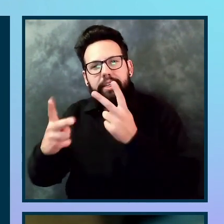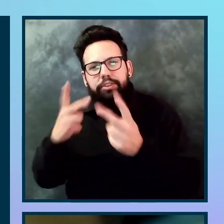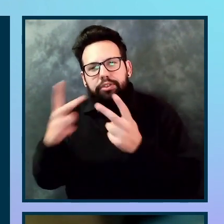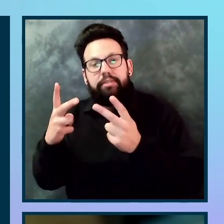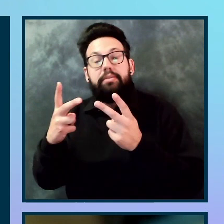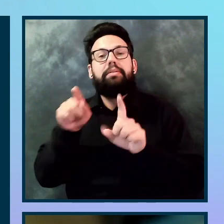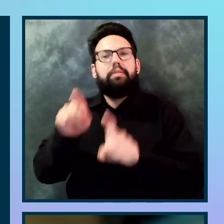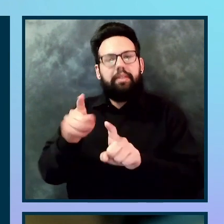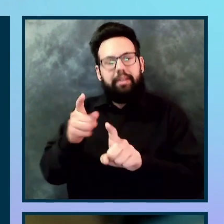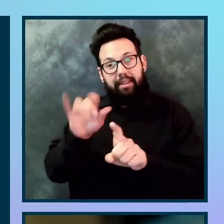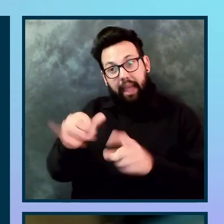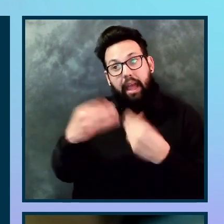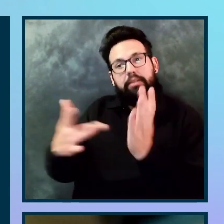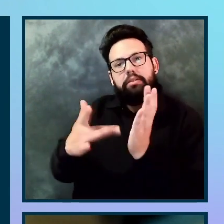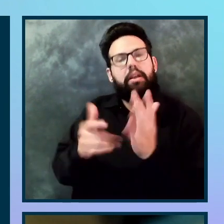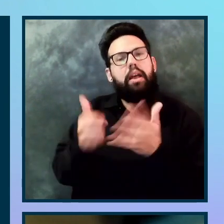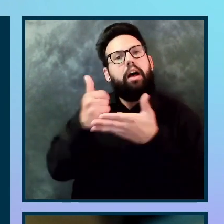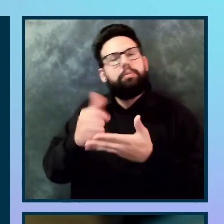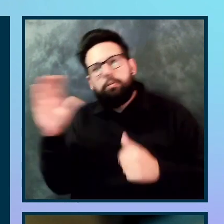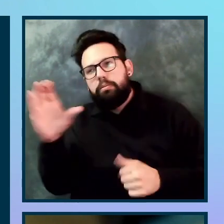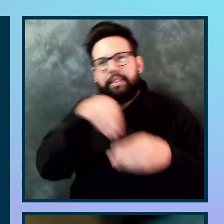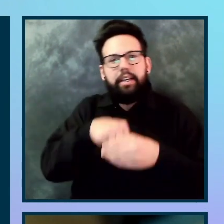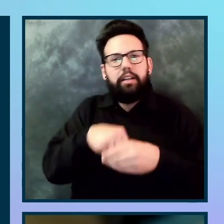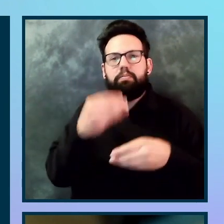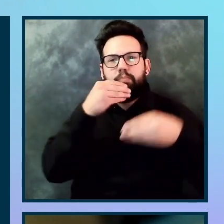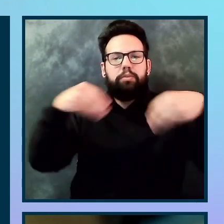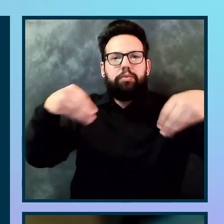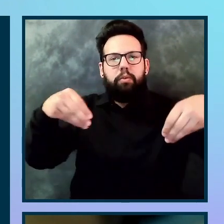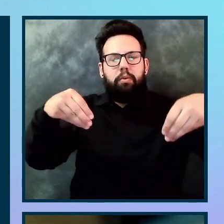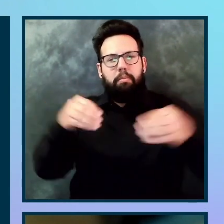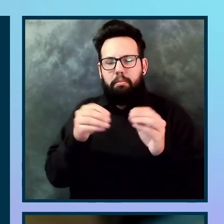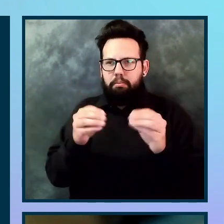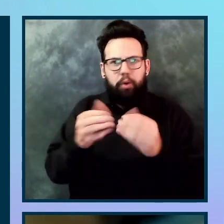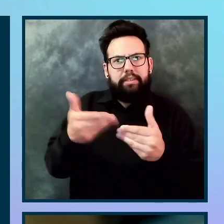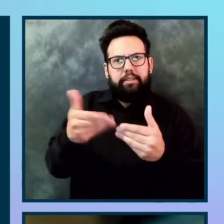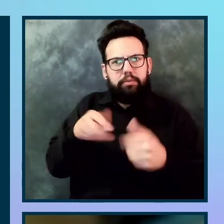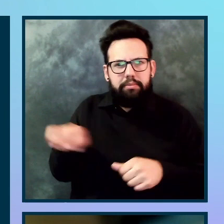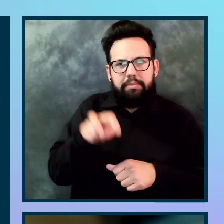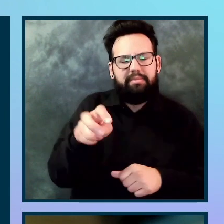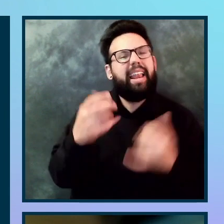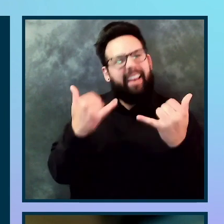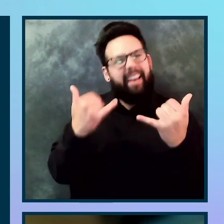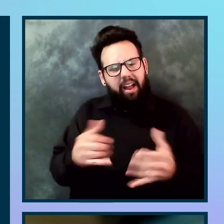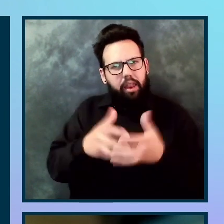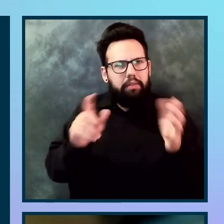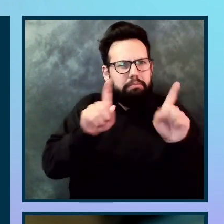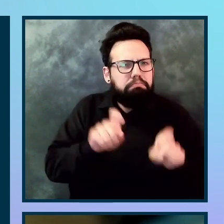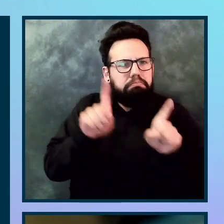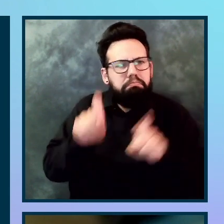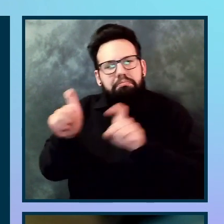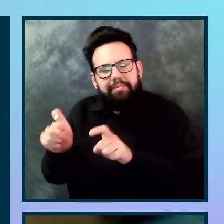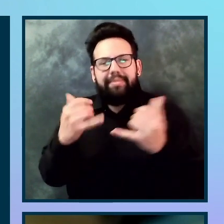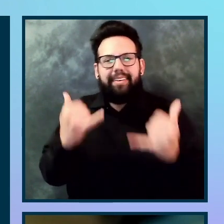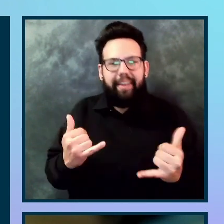currently. So there's a lot of research and experimentation going on right now. And of course, even though there